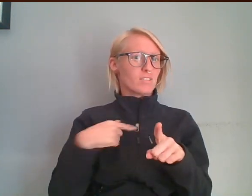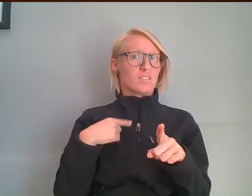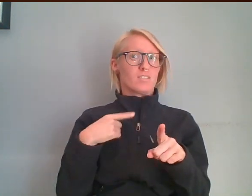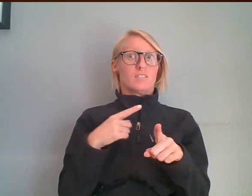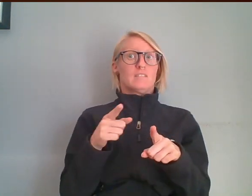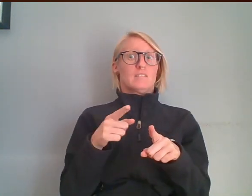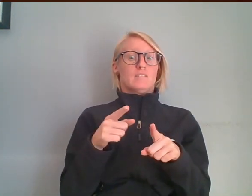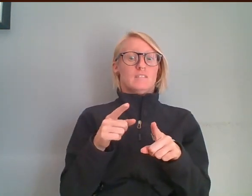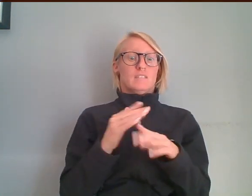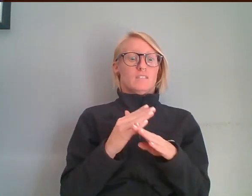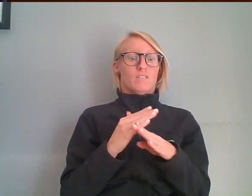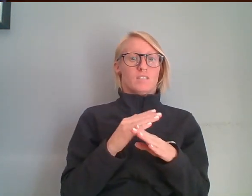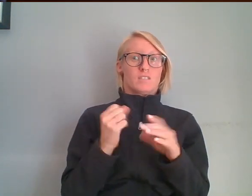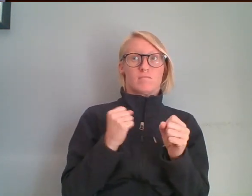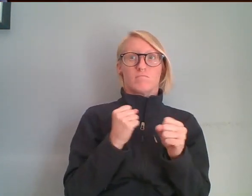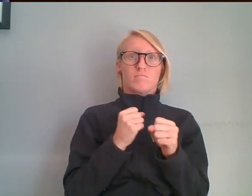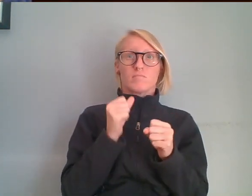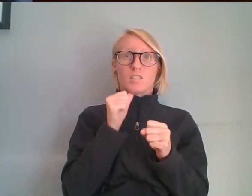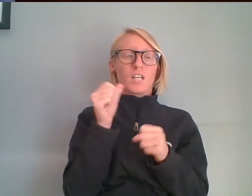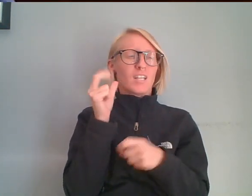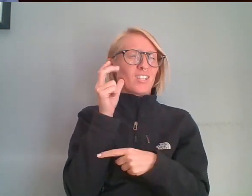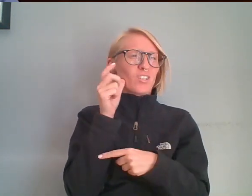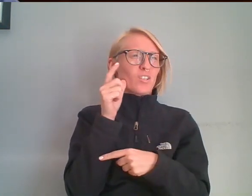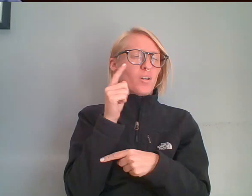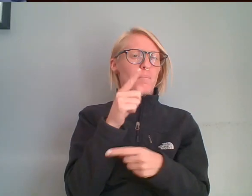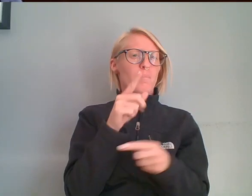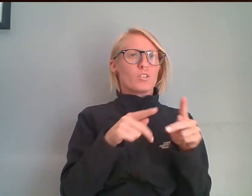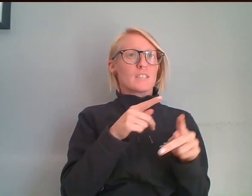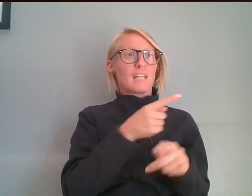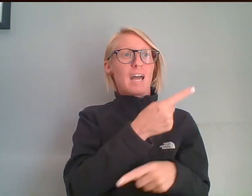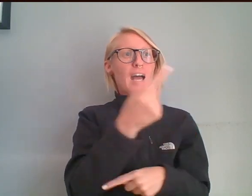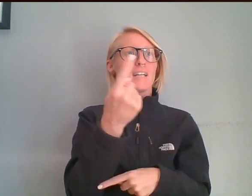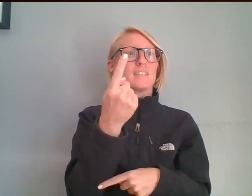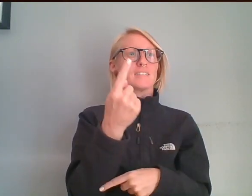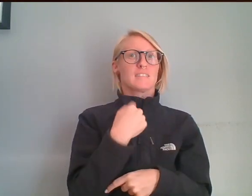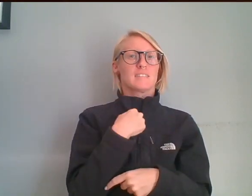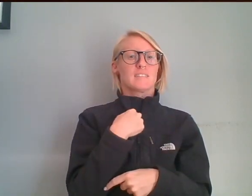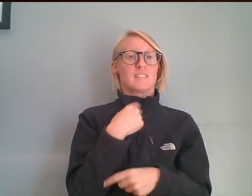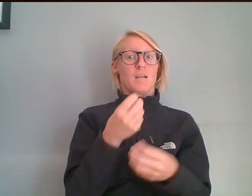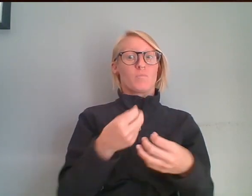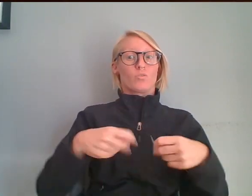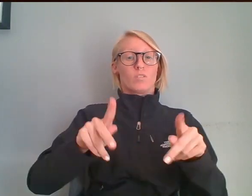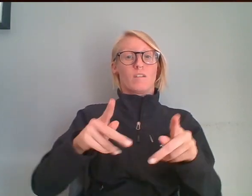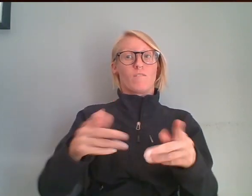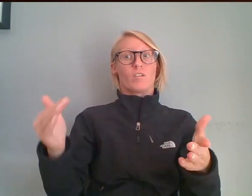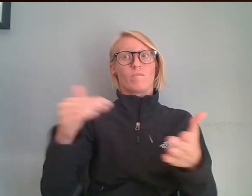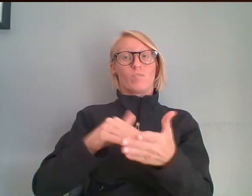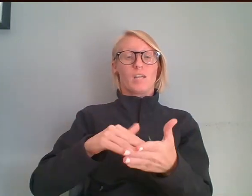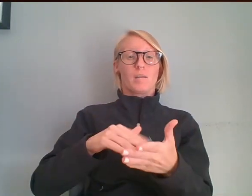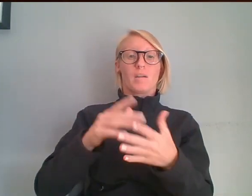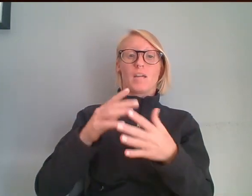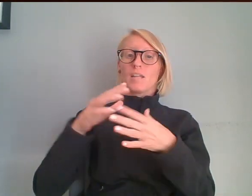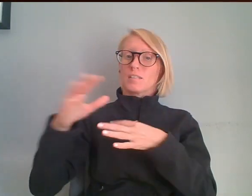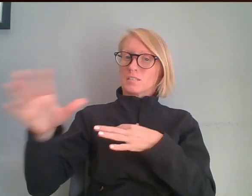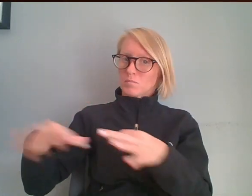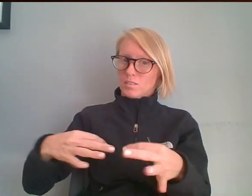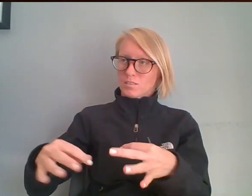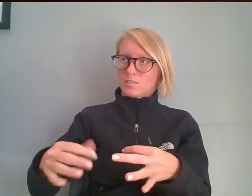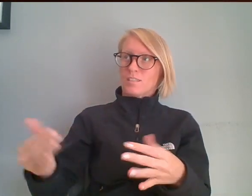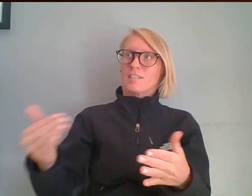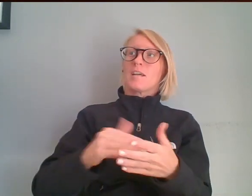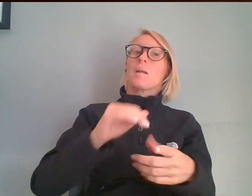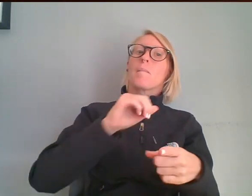defensive and not hear what the person's asking. I see it as an opportunity to reframe and explain. Okay, so again, you have to